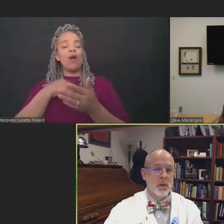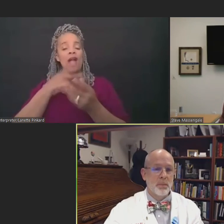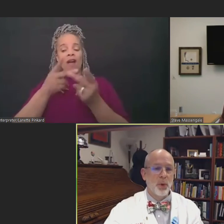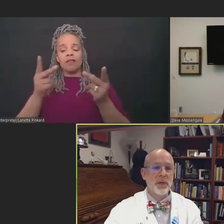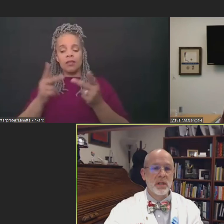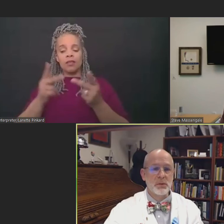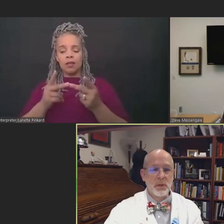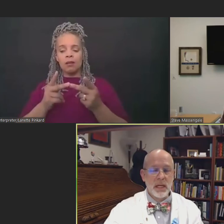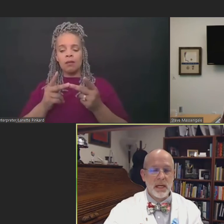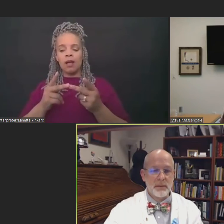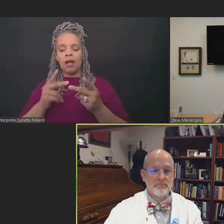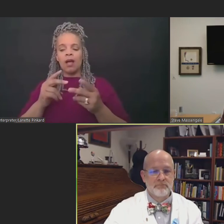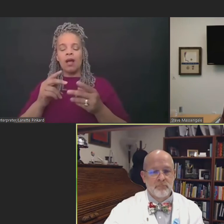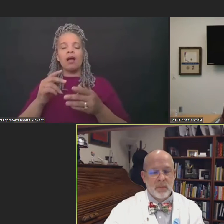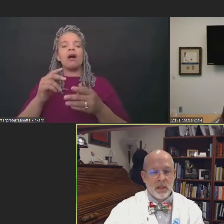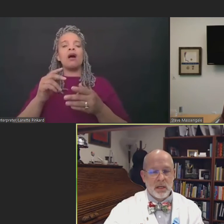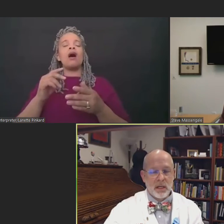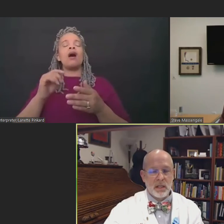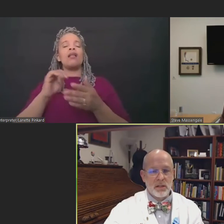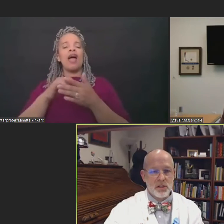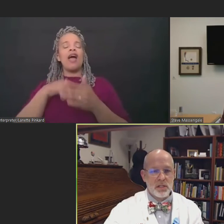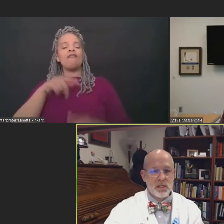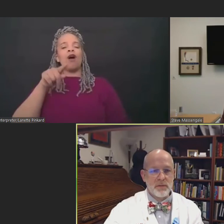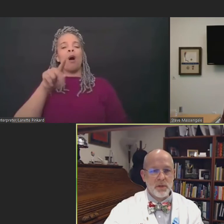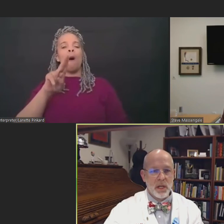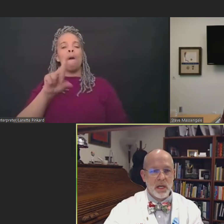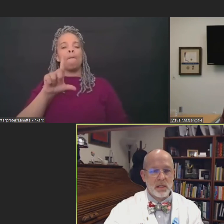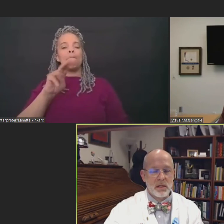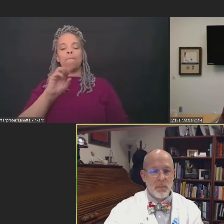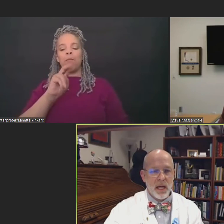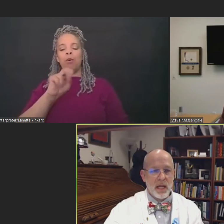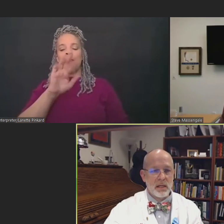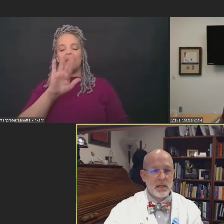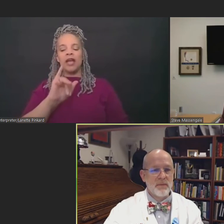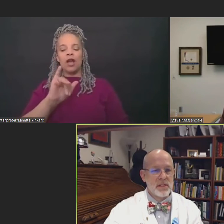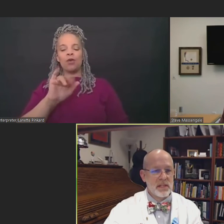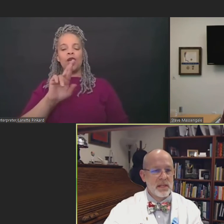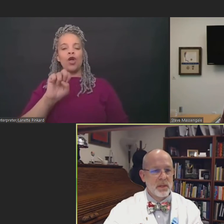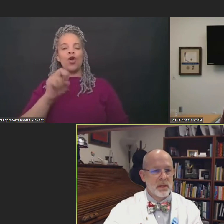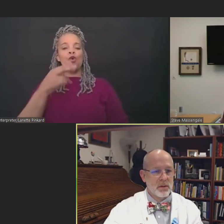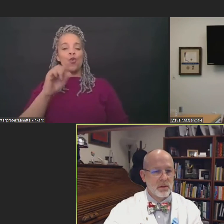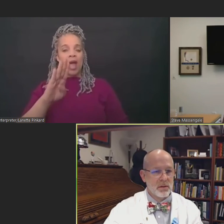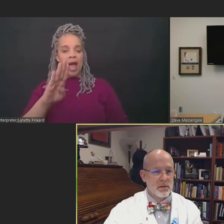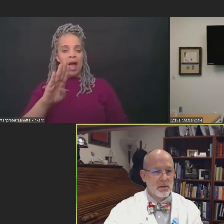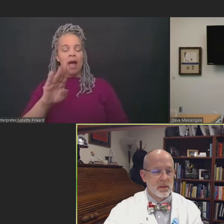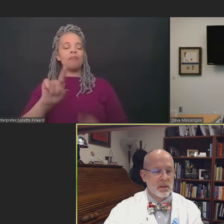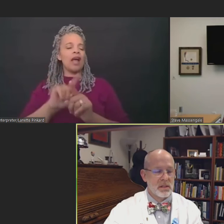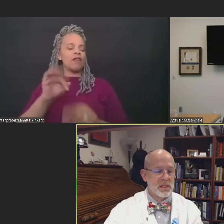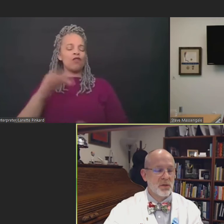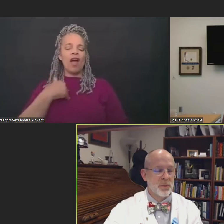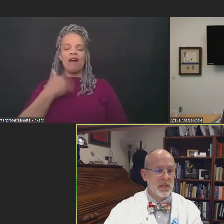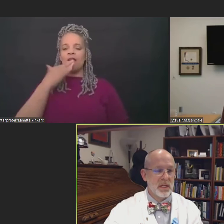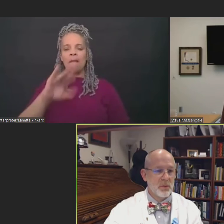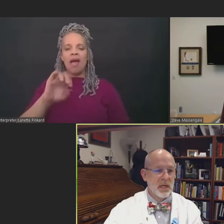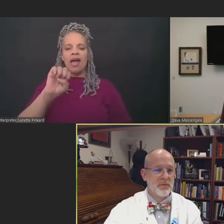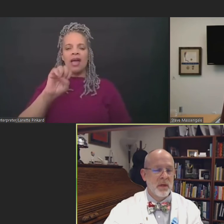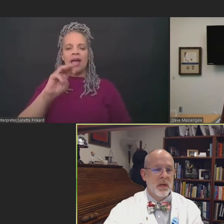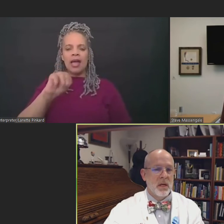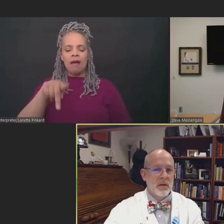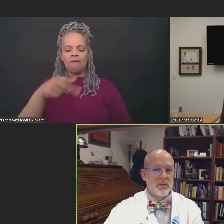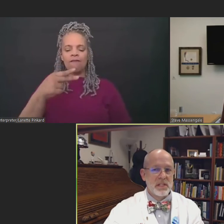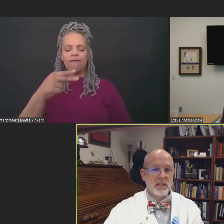do pulmonary rehab. Just as if you had bad emphysema or COPD, we